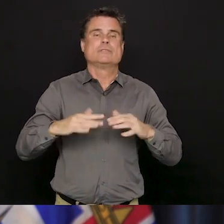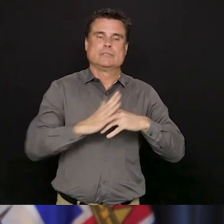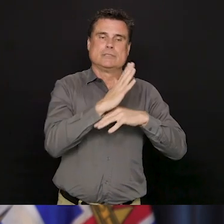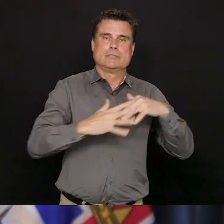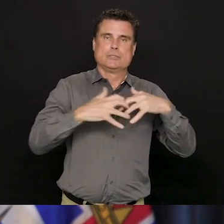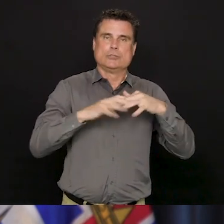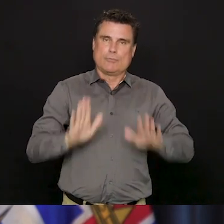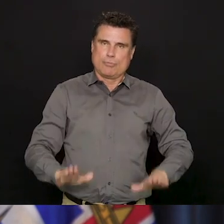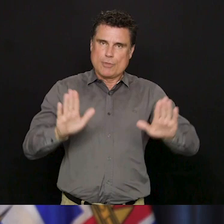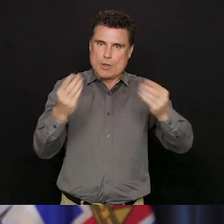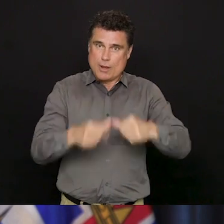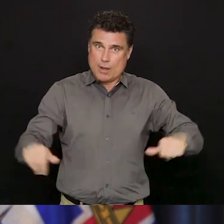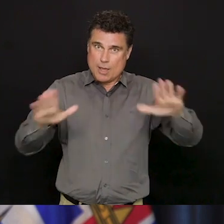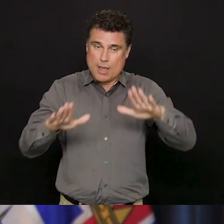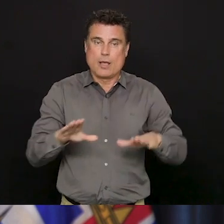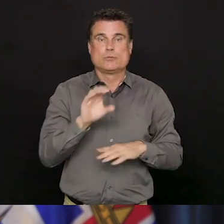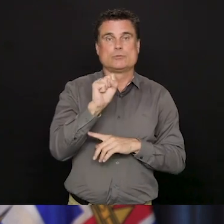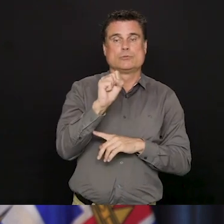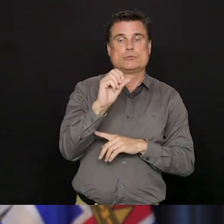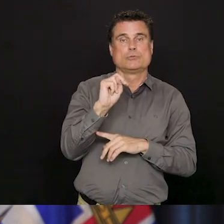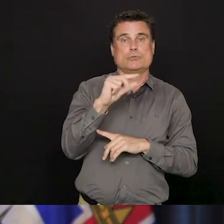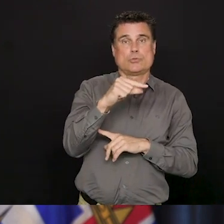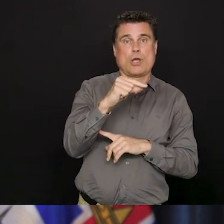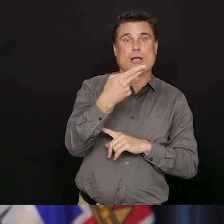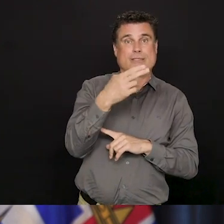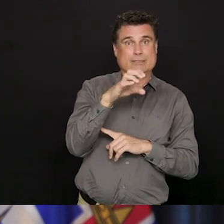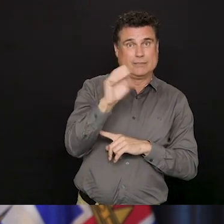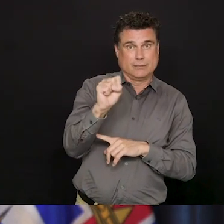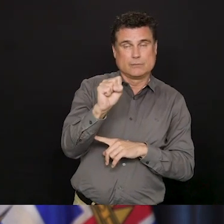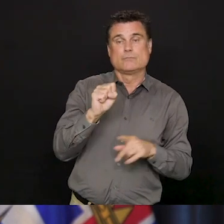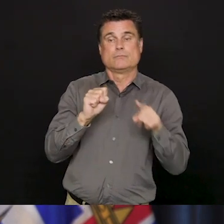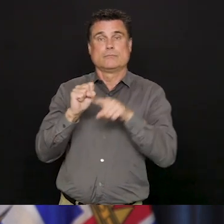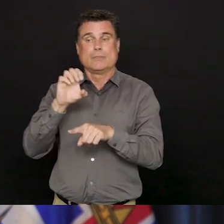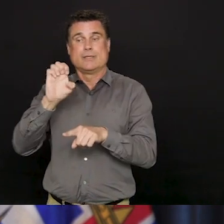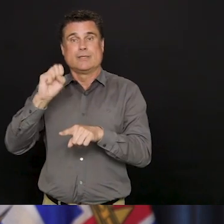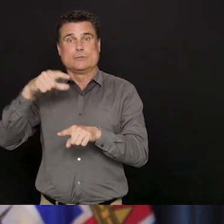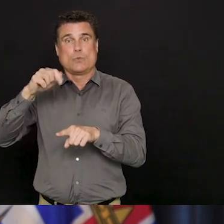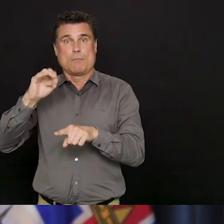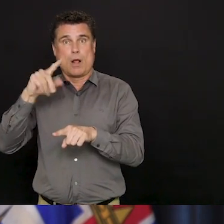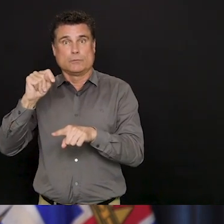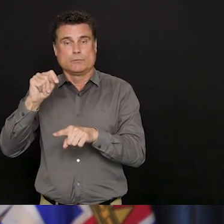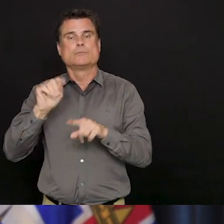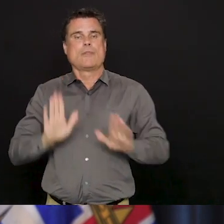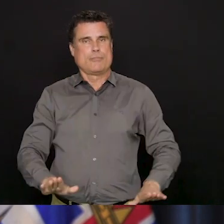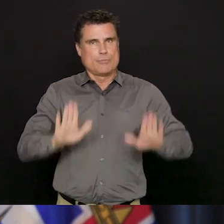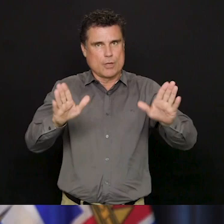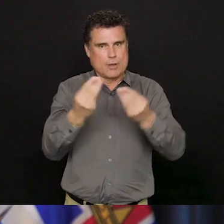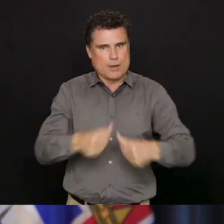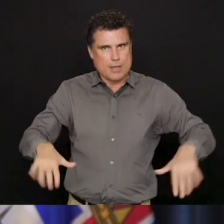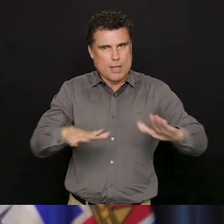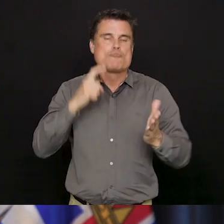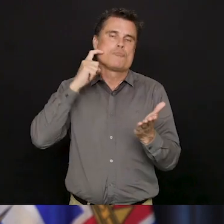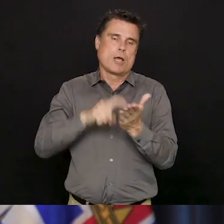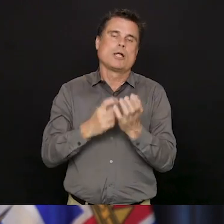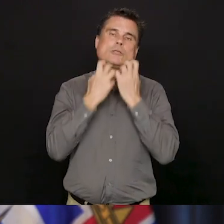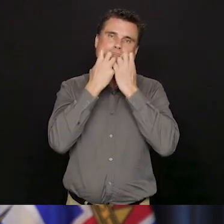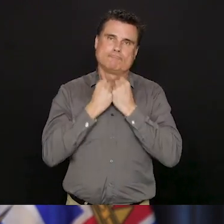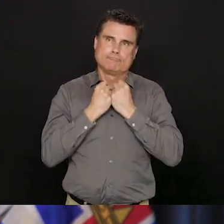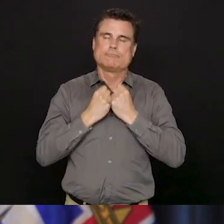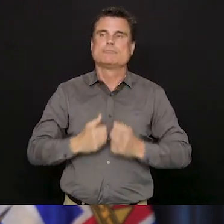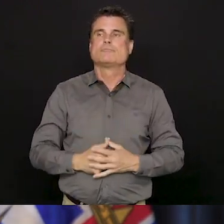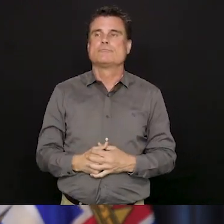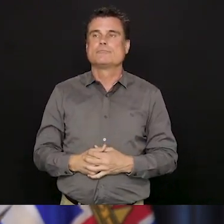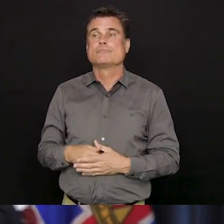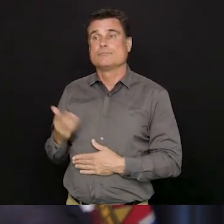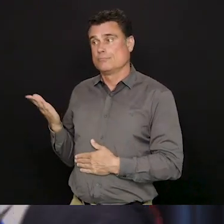of the Lekwungen-speaking people, the Songhees and the Esquimalt First Nation, and I'm honored to introduce Dr. Bonnie Henry for today's COVID-19 update.